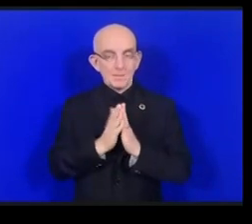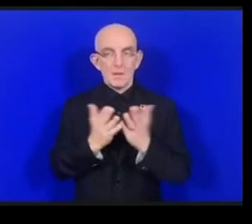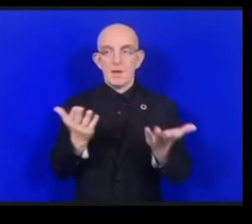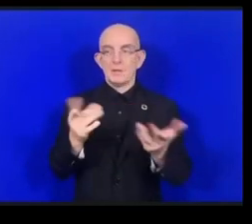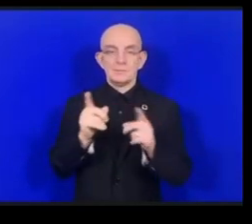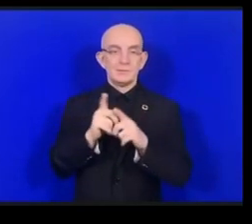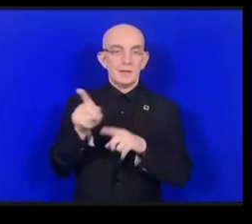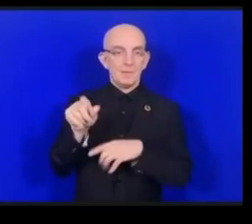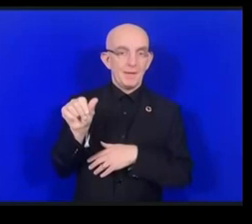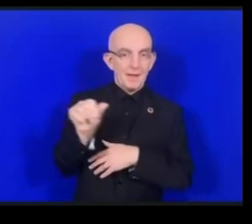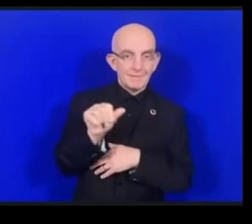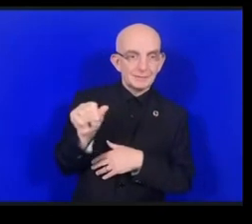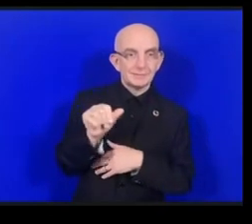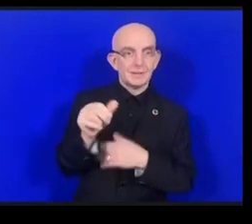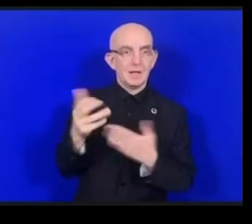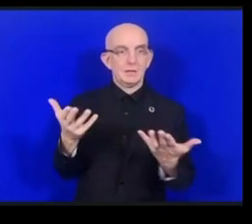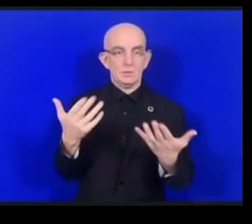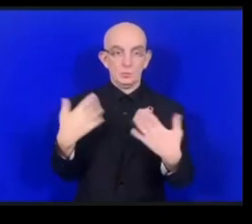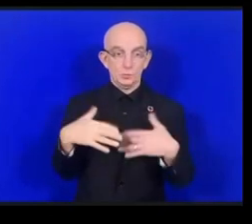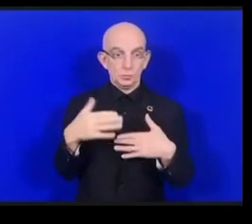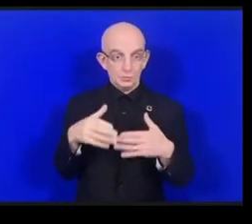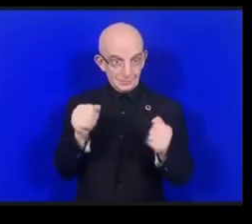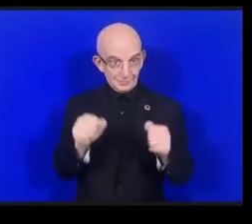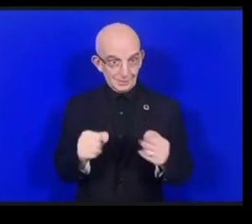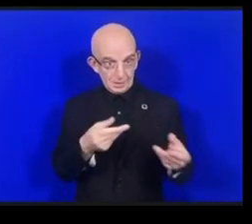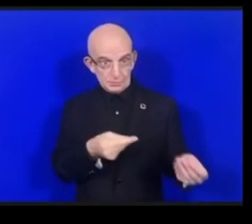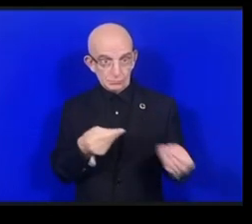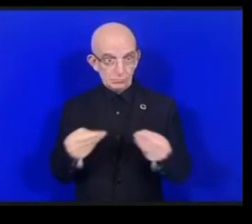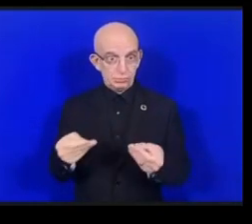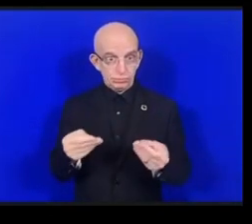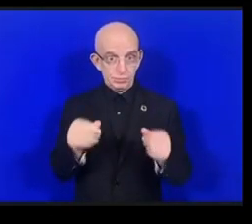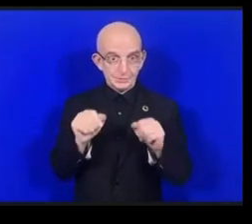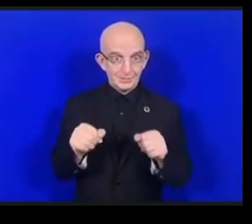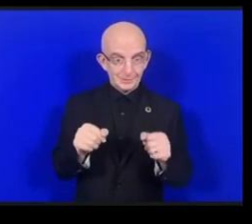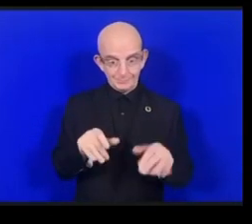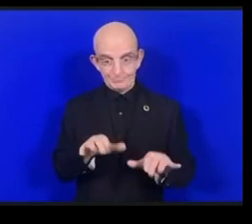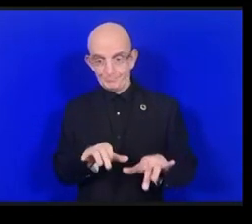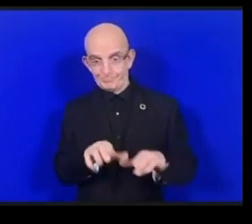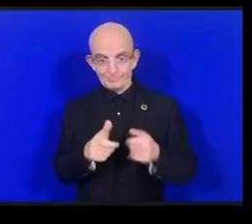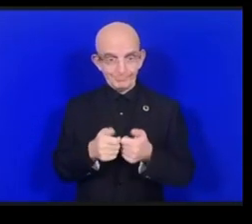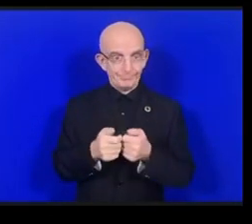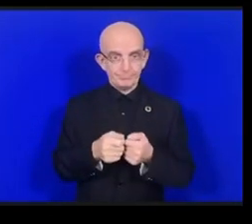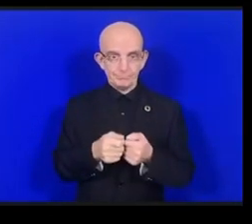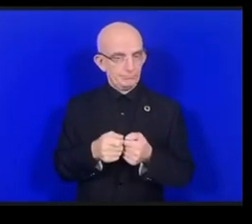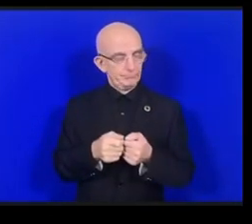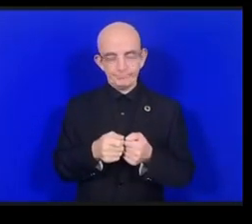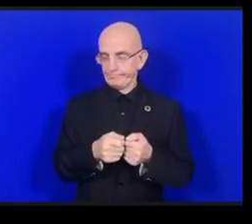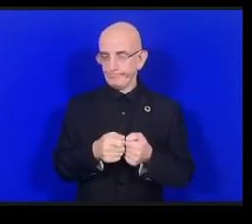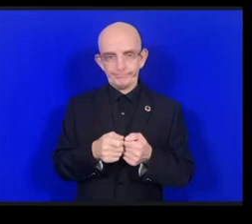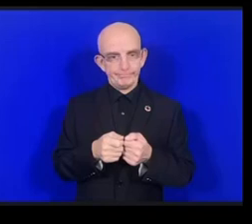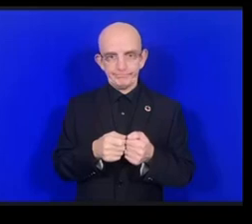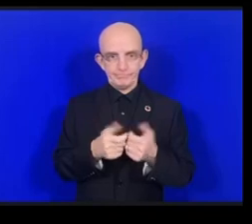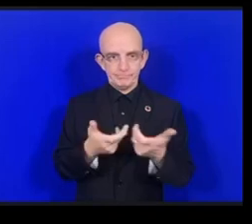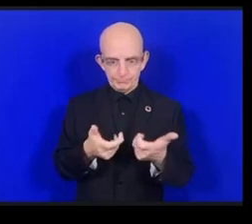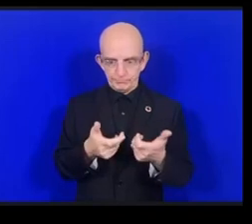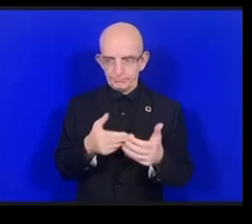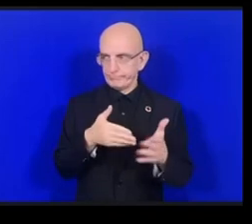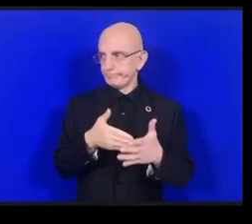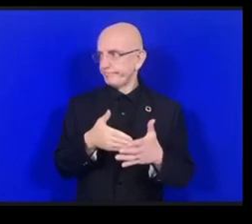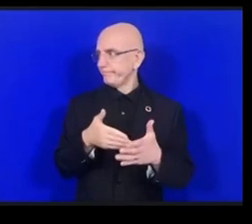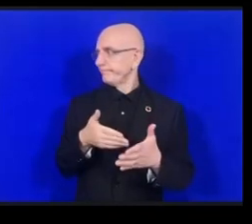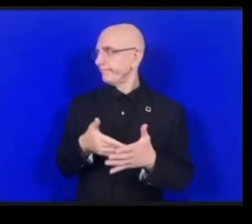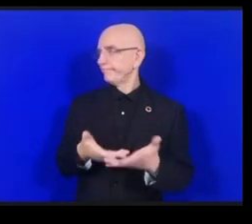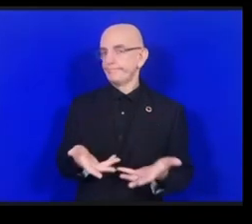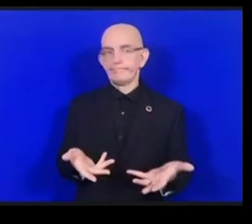access the internet that internet is getting more and more expenses and uh not every every young people